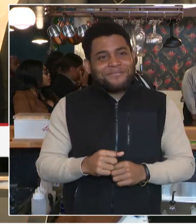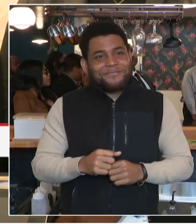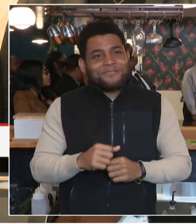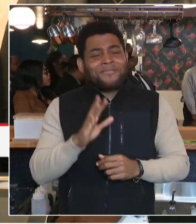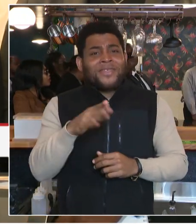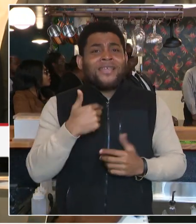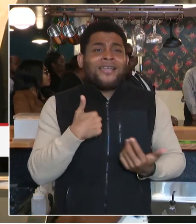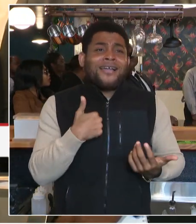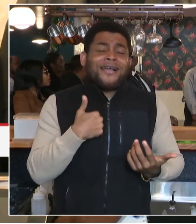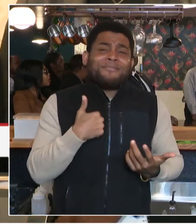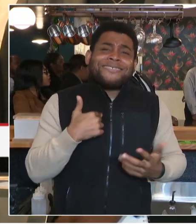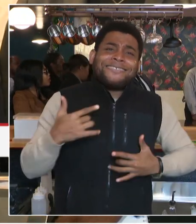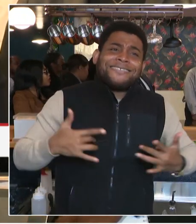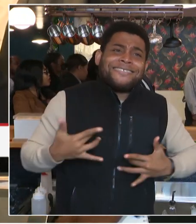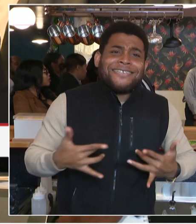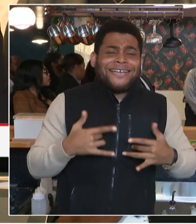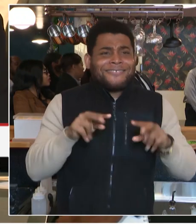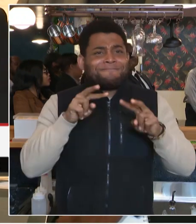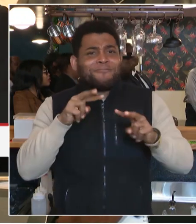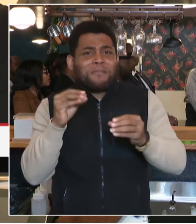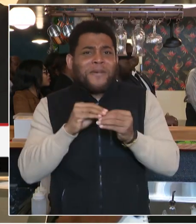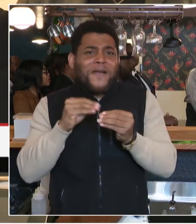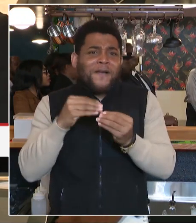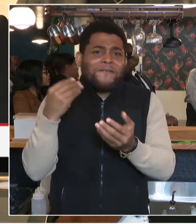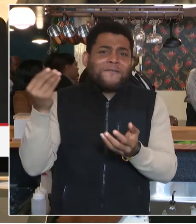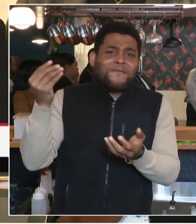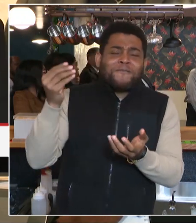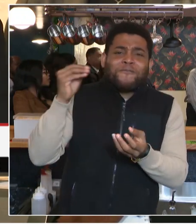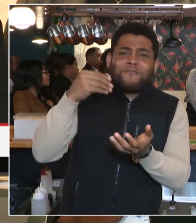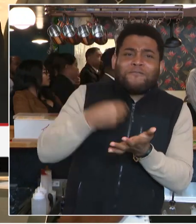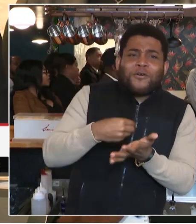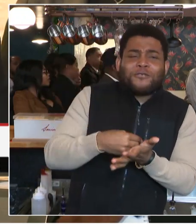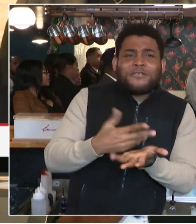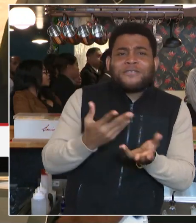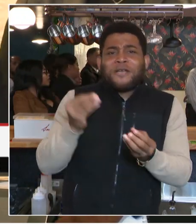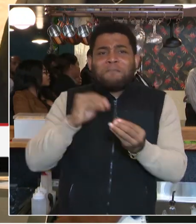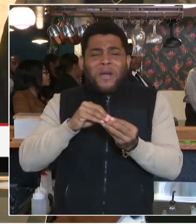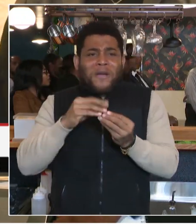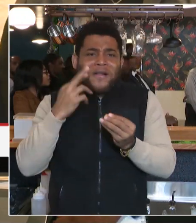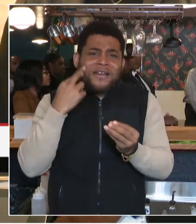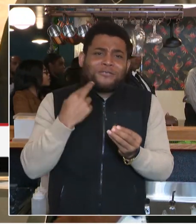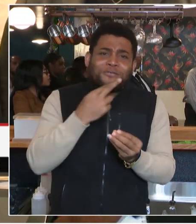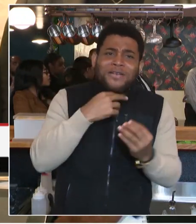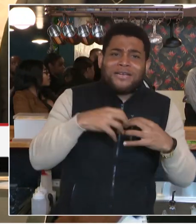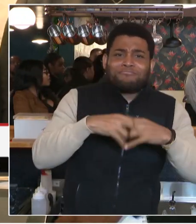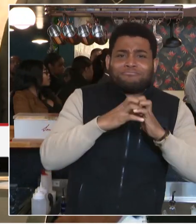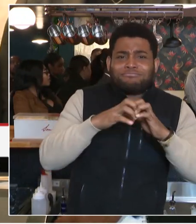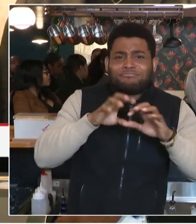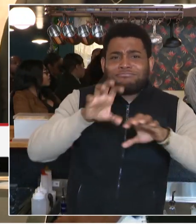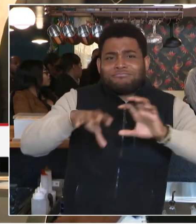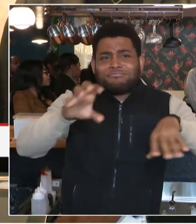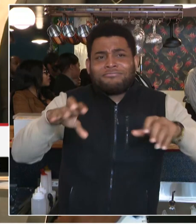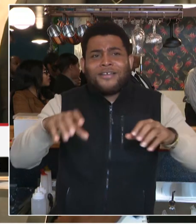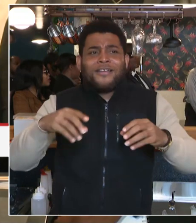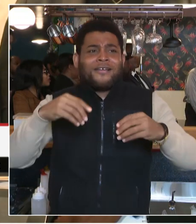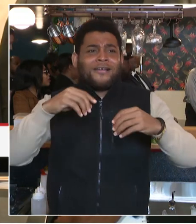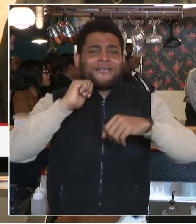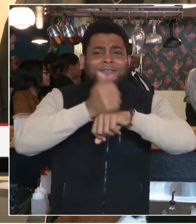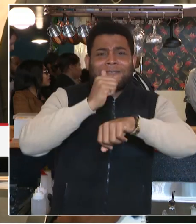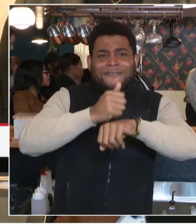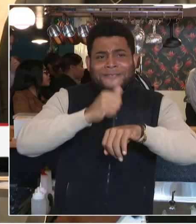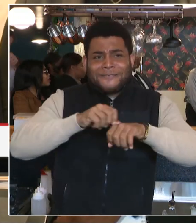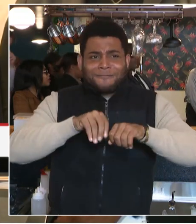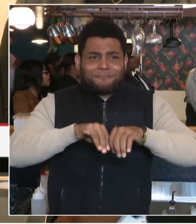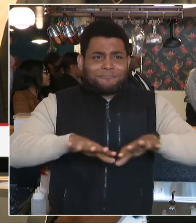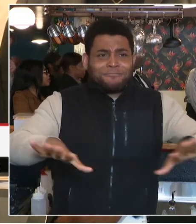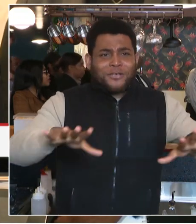bring additional fresh food establishments in neighborhoods in Wards 7 and 8, and that those will have a ripple effect in